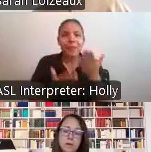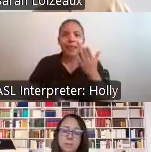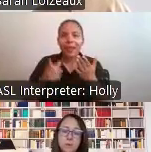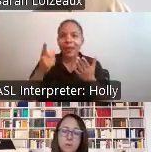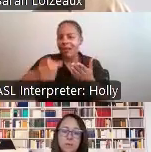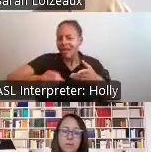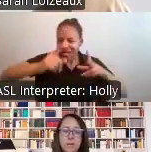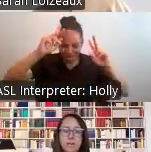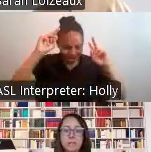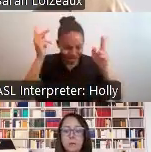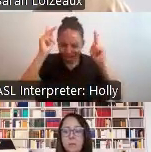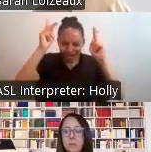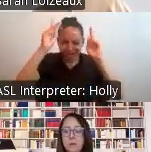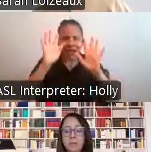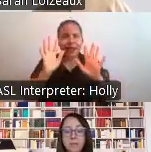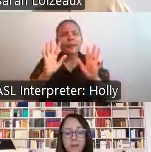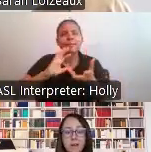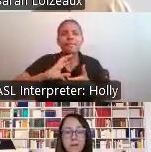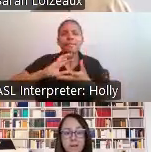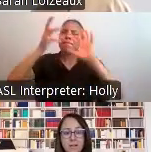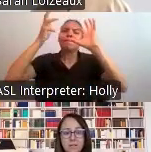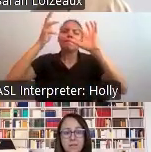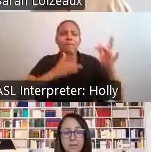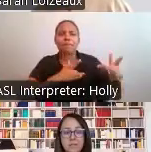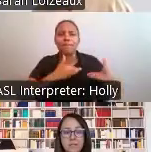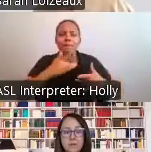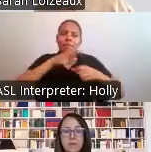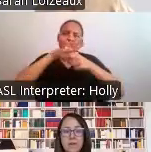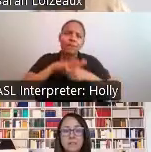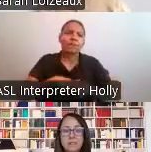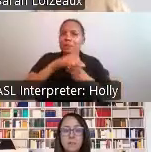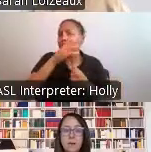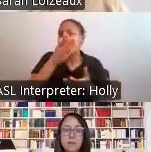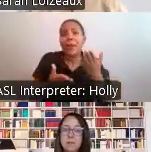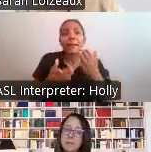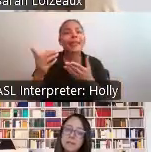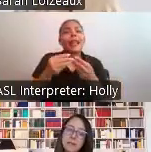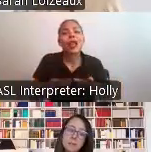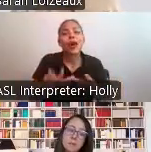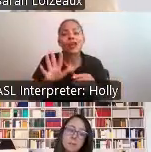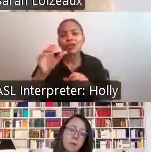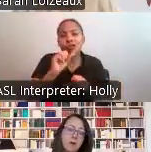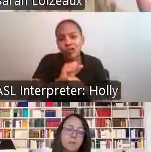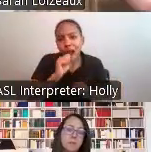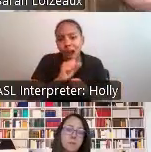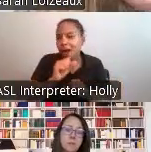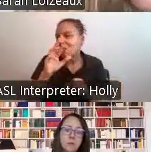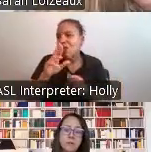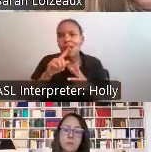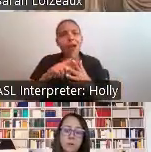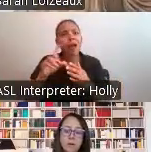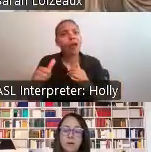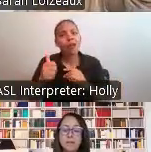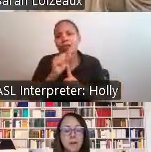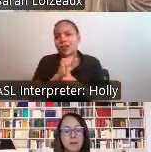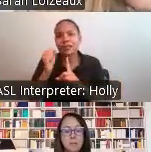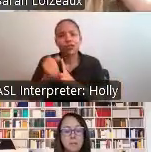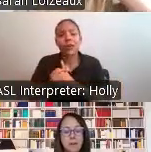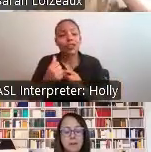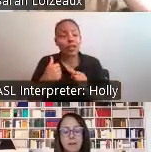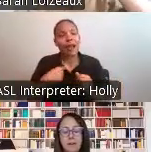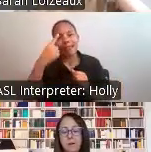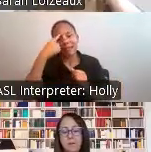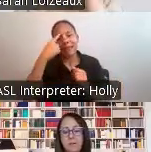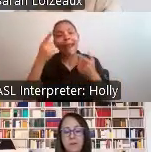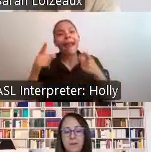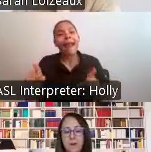long-term unemployed. So people have a lot going on, right? So this is probably something that's happening more often than people are reporting or